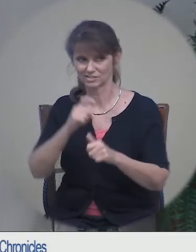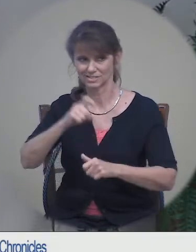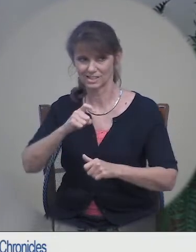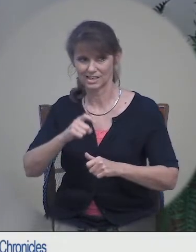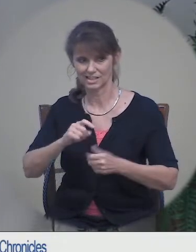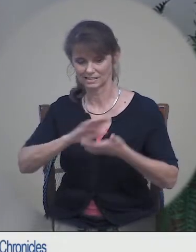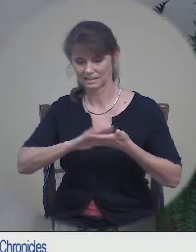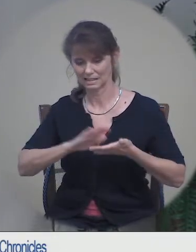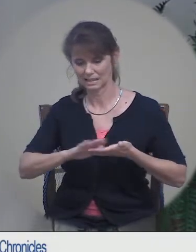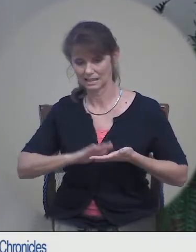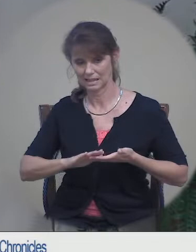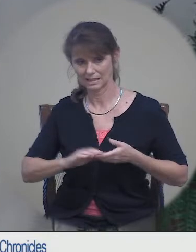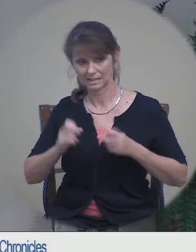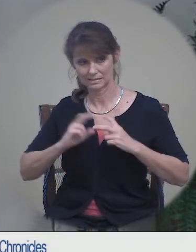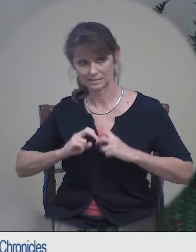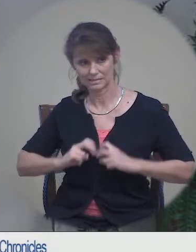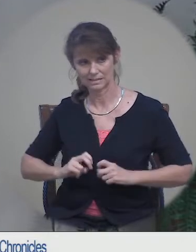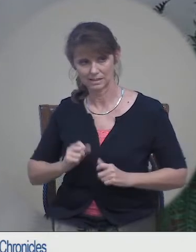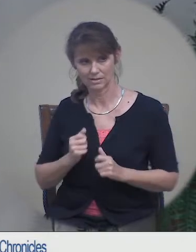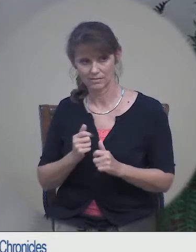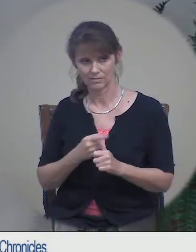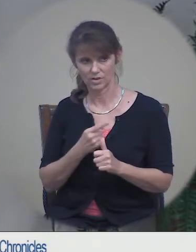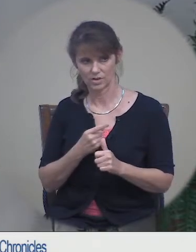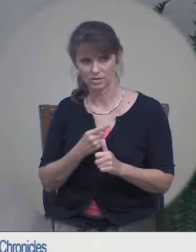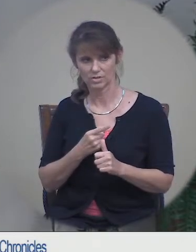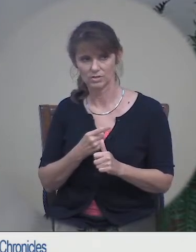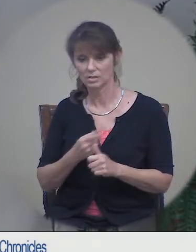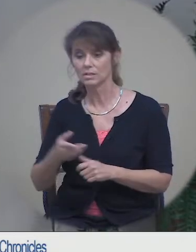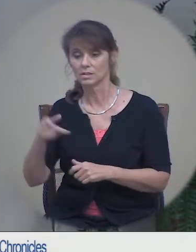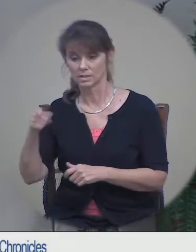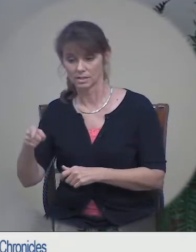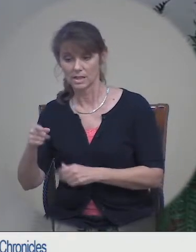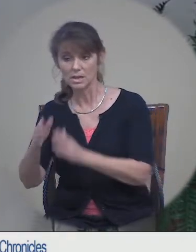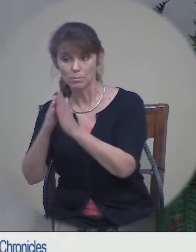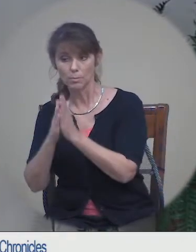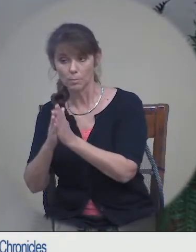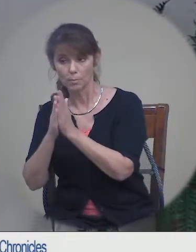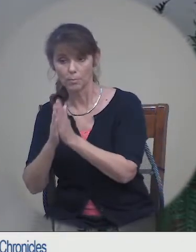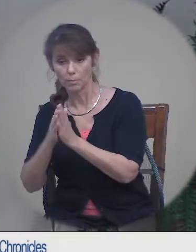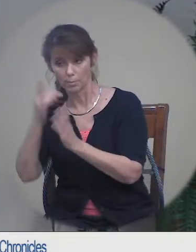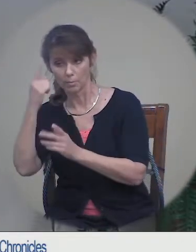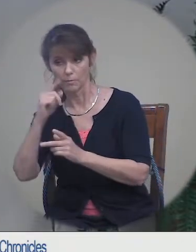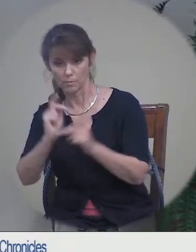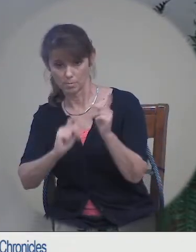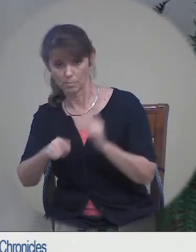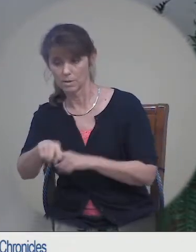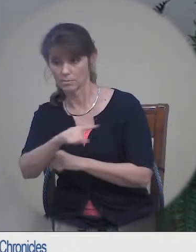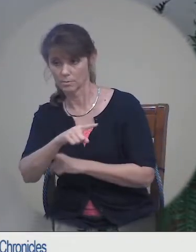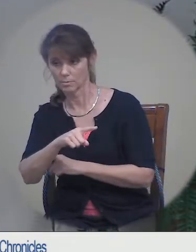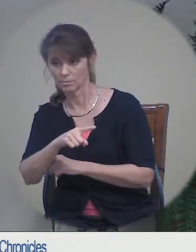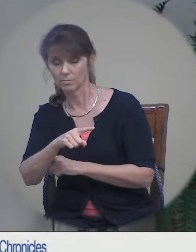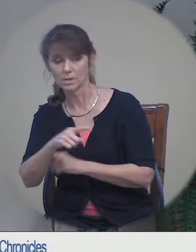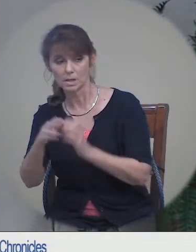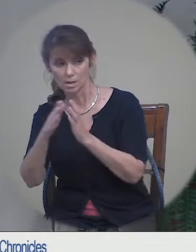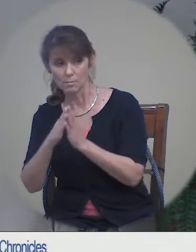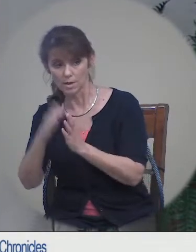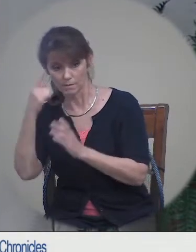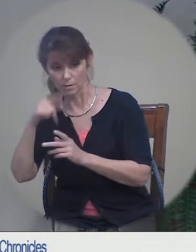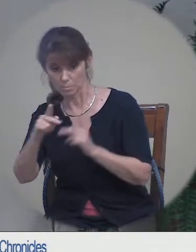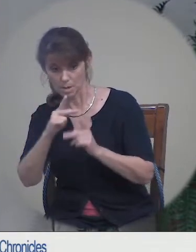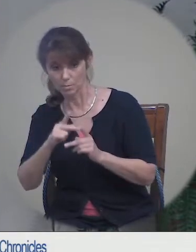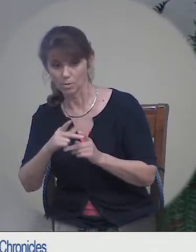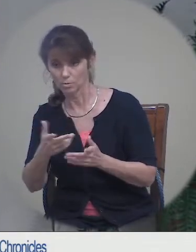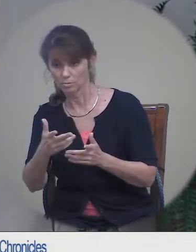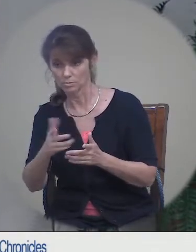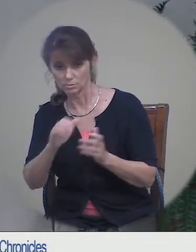where Hezekiah prayed for them, made a good word for life for everyone. There's a sort of seek God, the Lord God his fathers, though